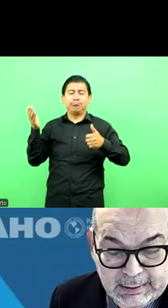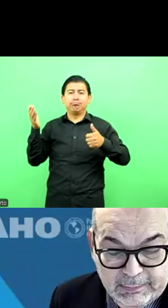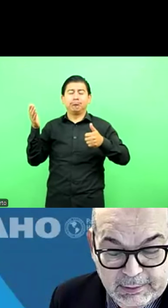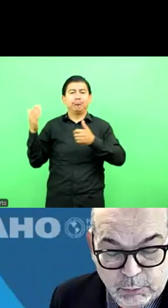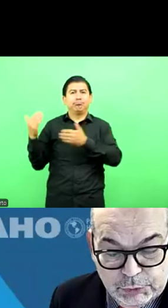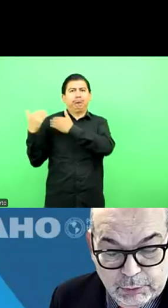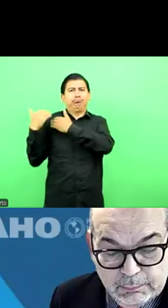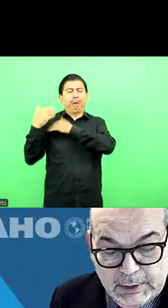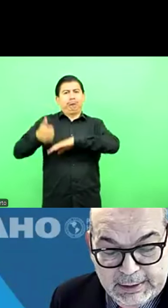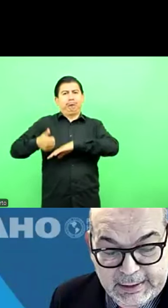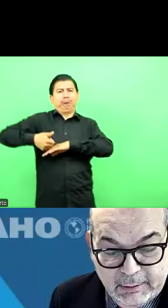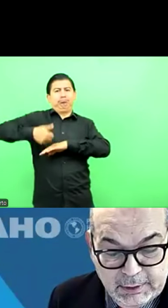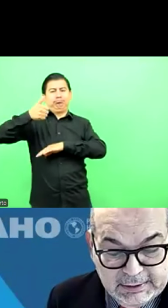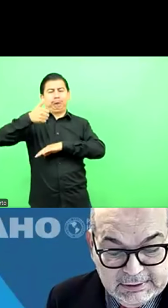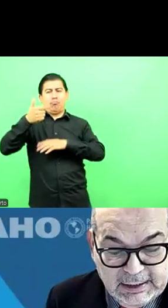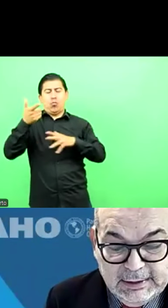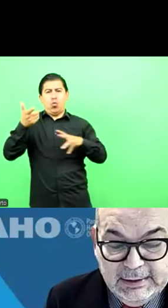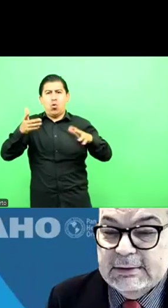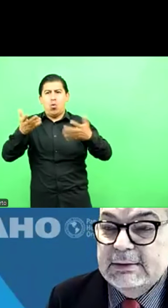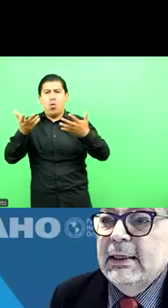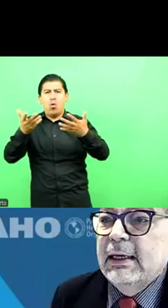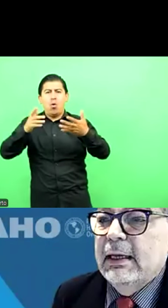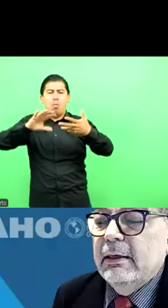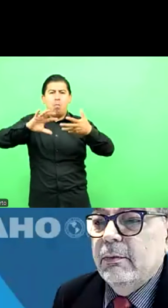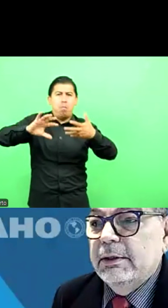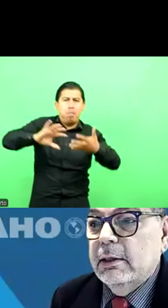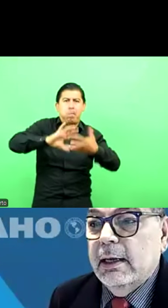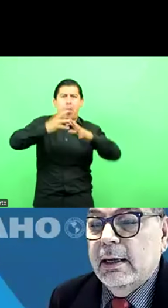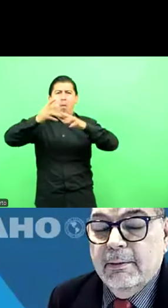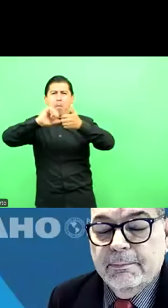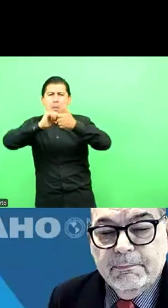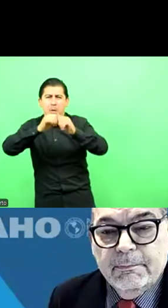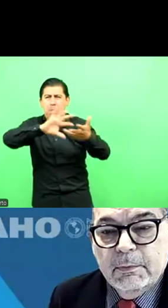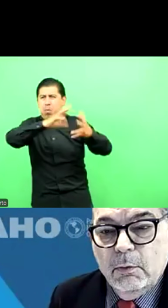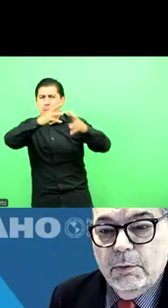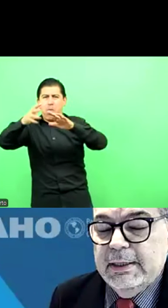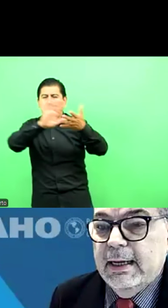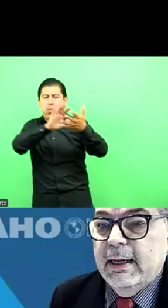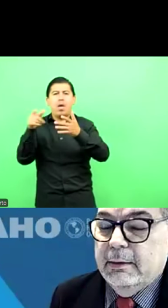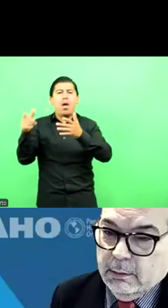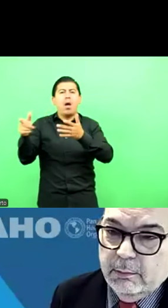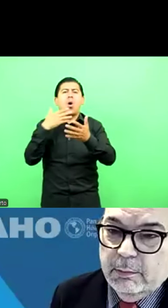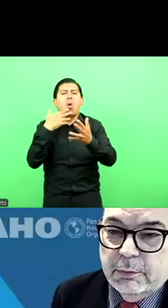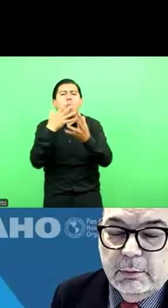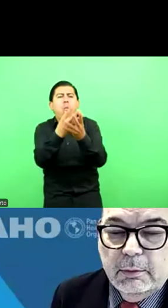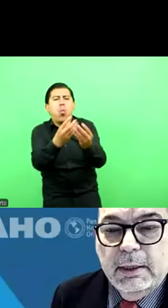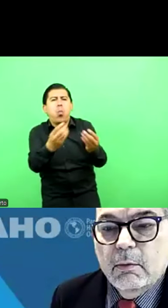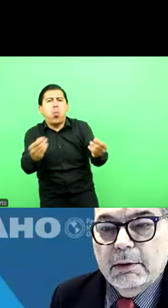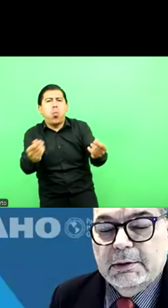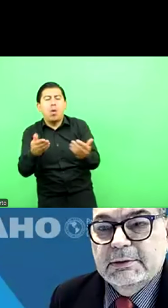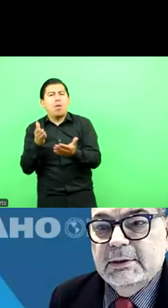head of the Disaster Risk Management and Resilience Program